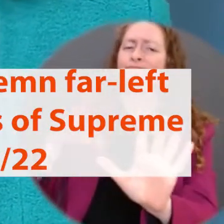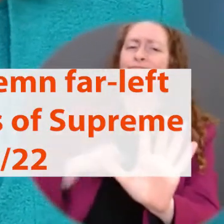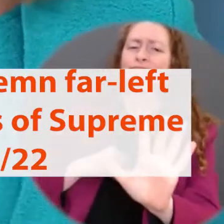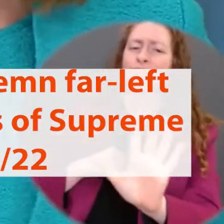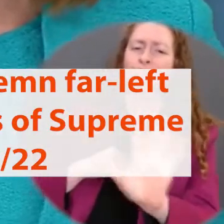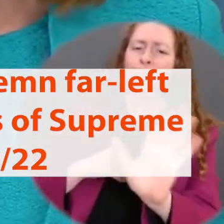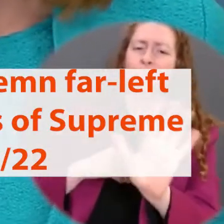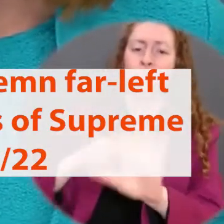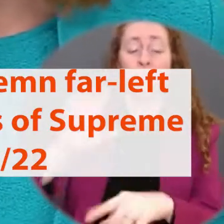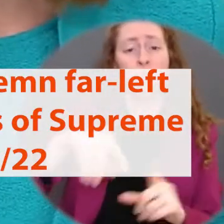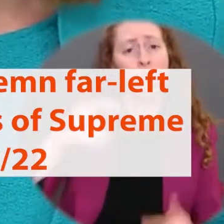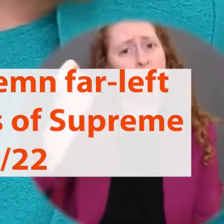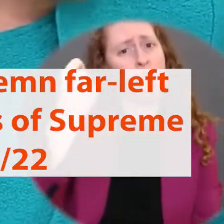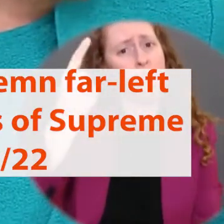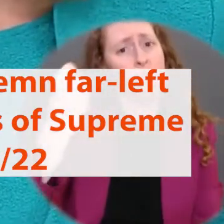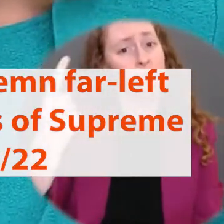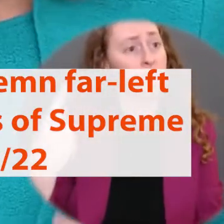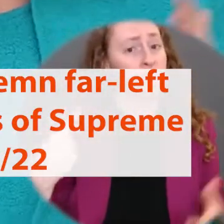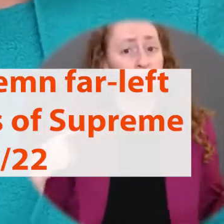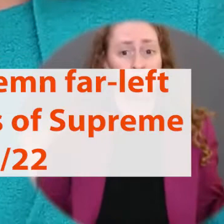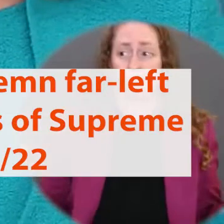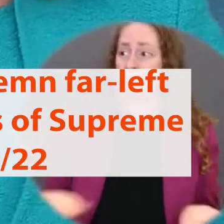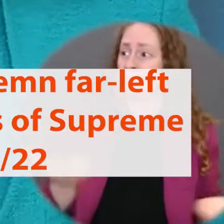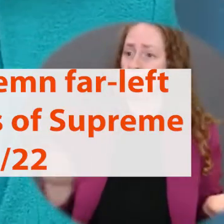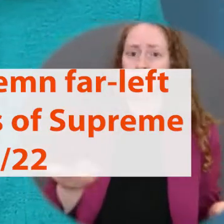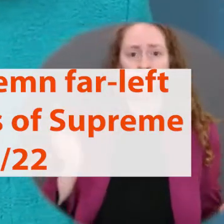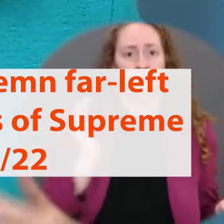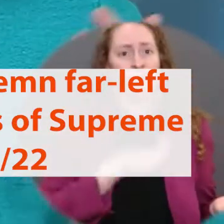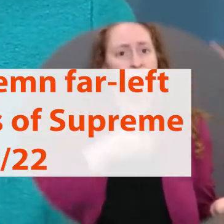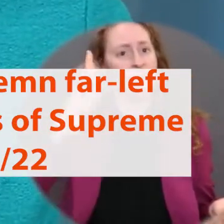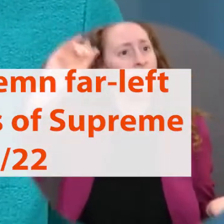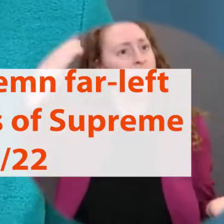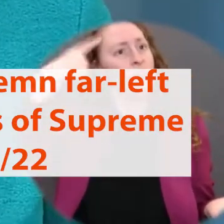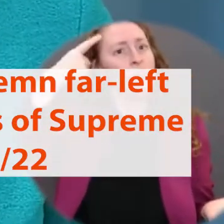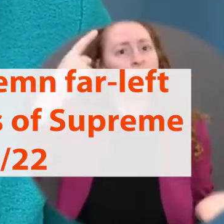for peaceful protest in a range of places in the country. None